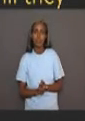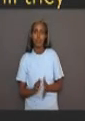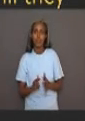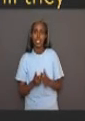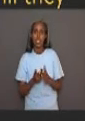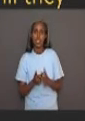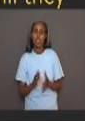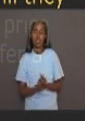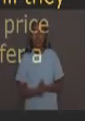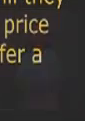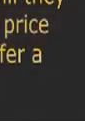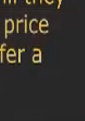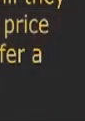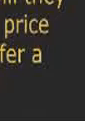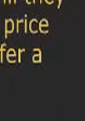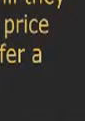Begin.